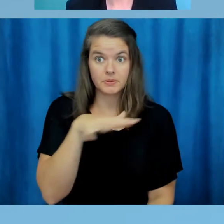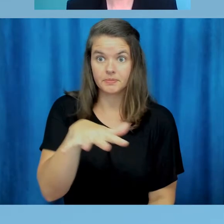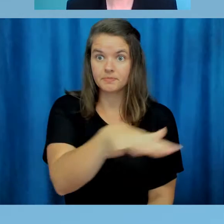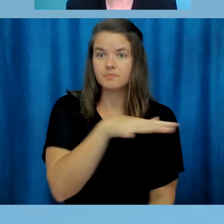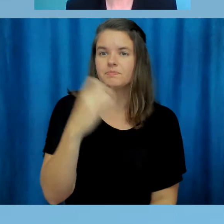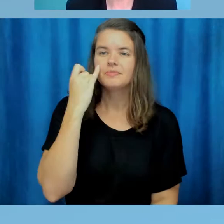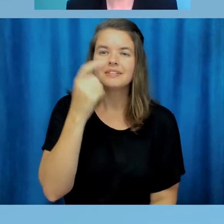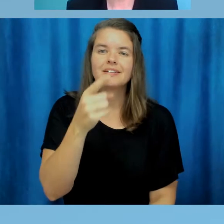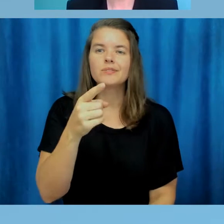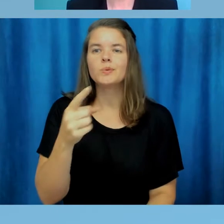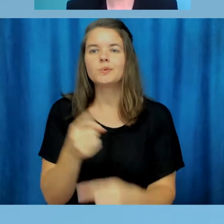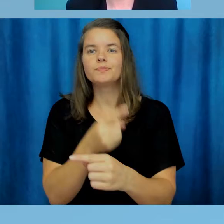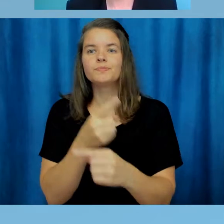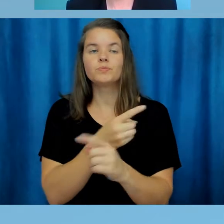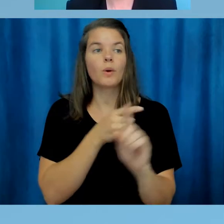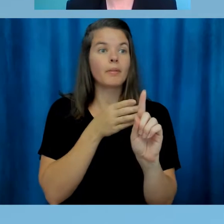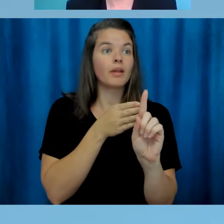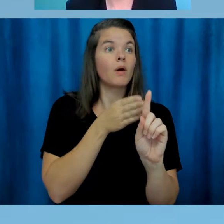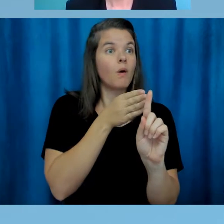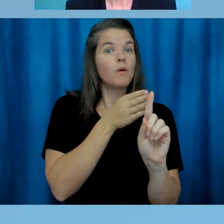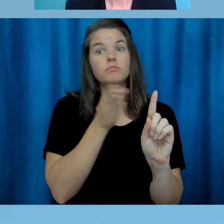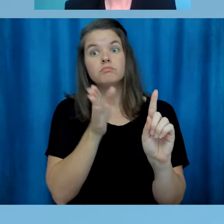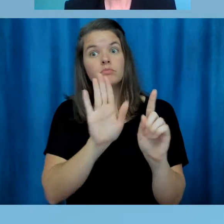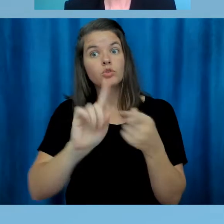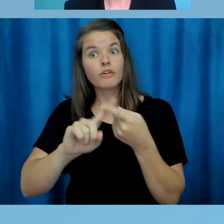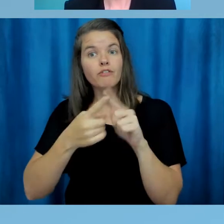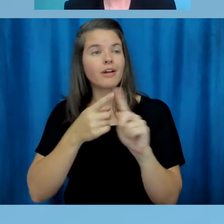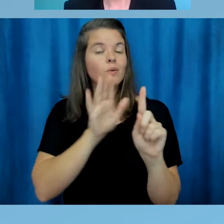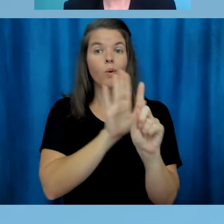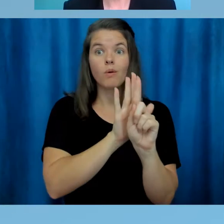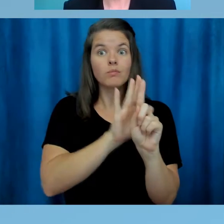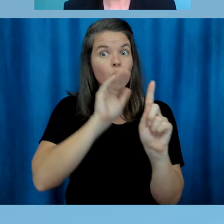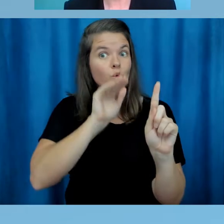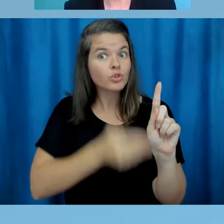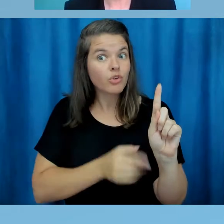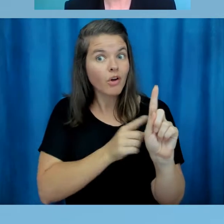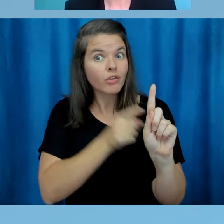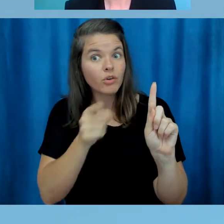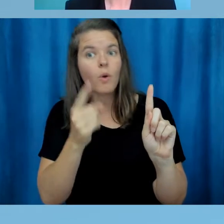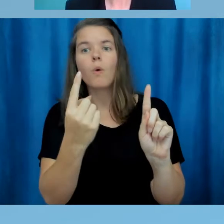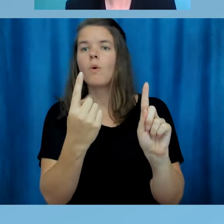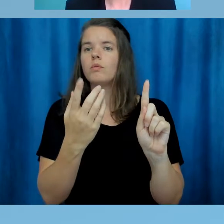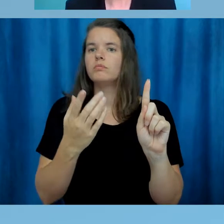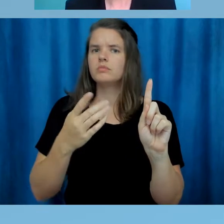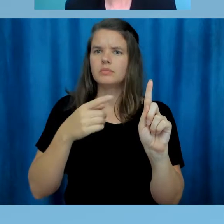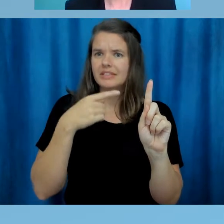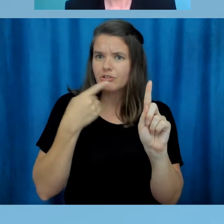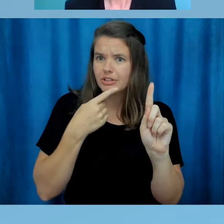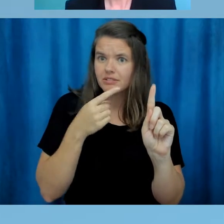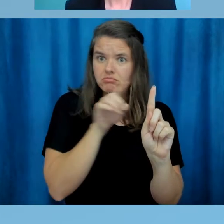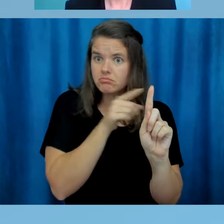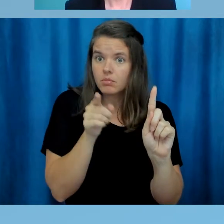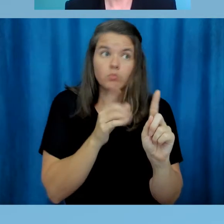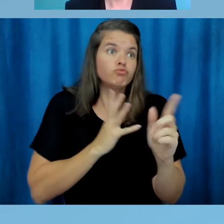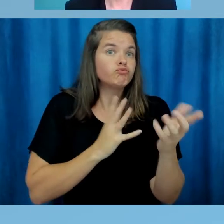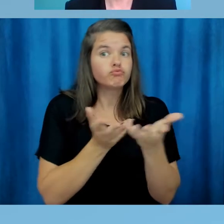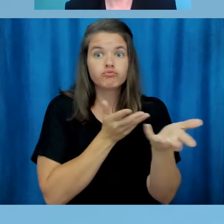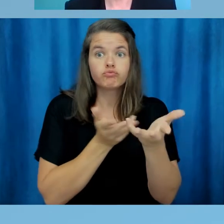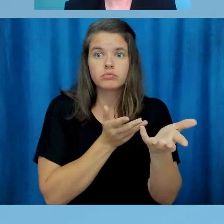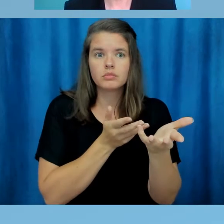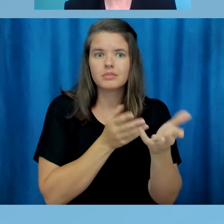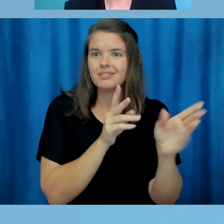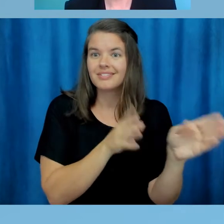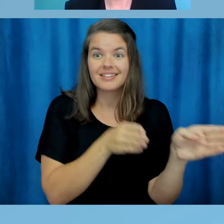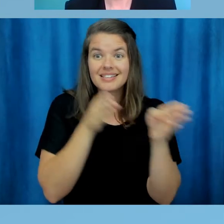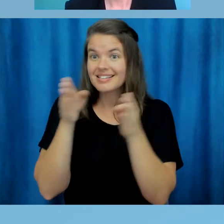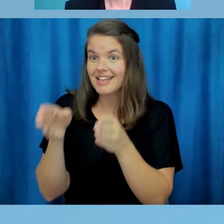setting, if you would normally speak to the friend or daughter of a patient who's hearing, you would do the